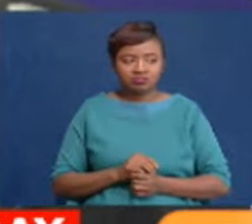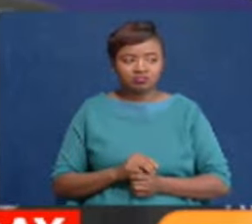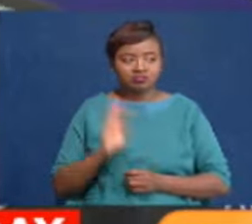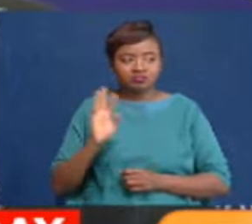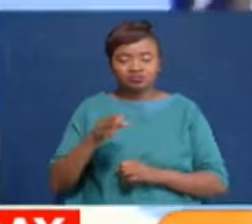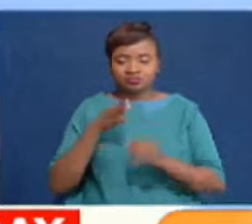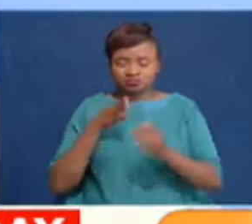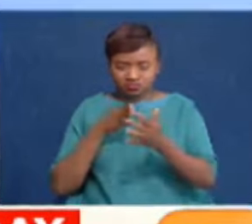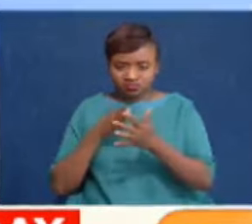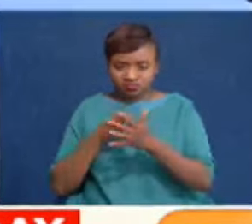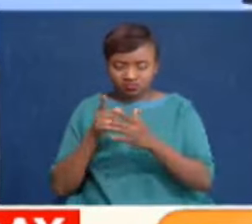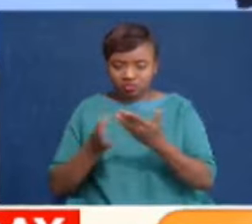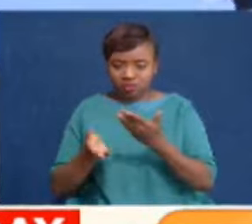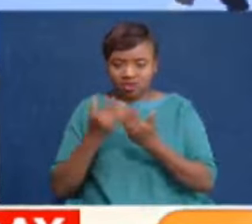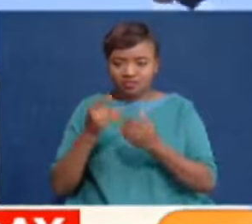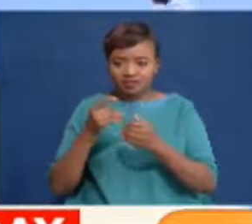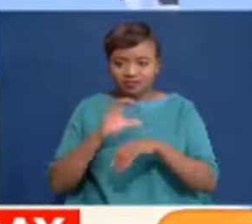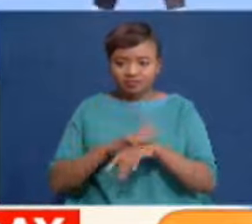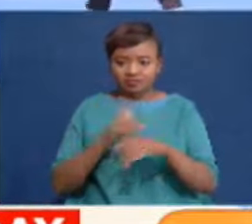touch out scoring.